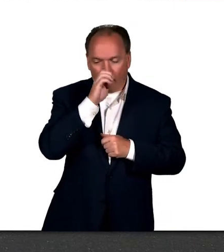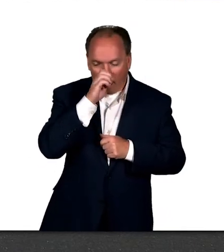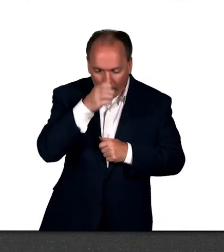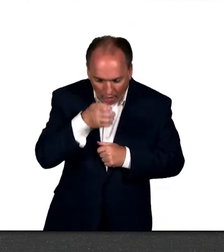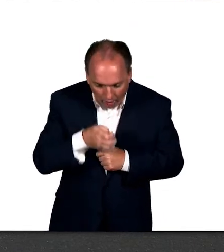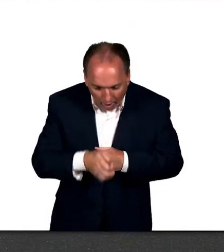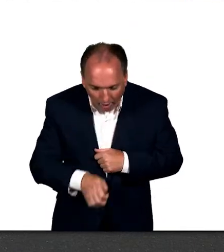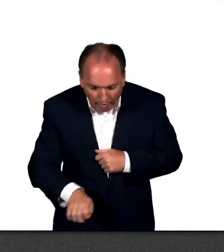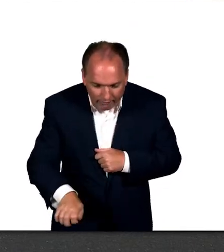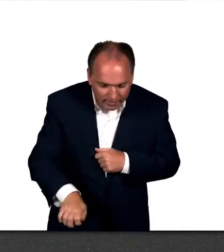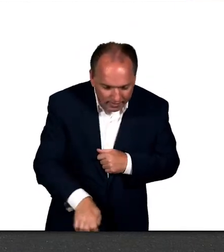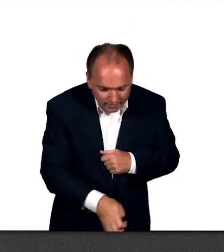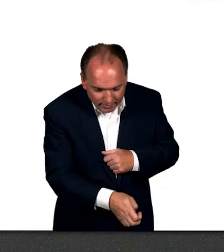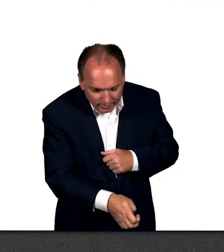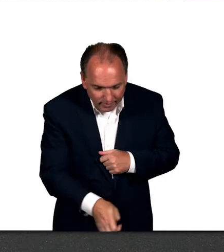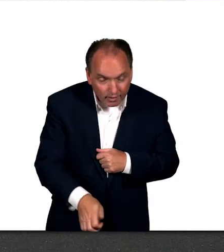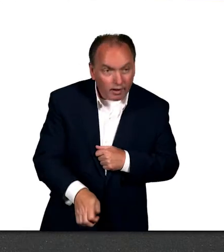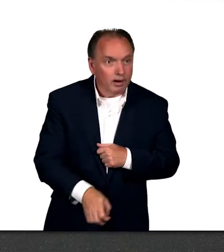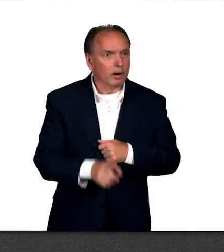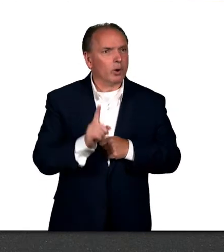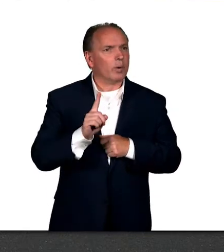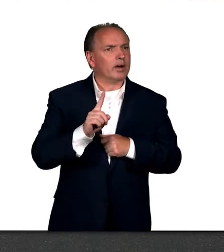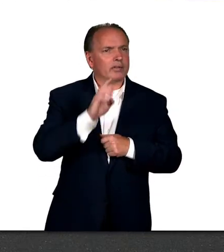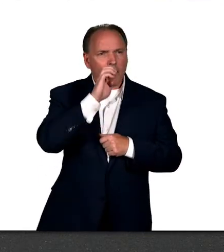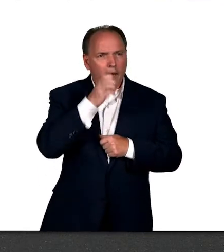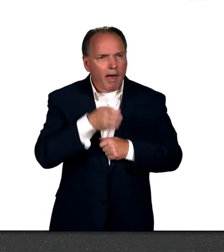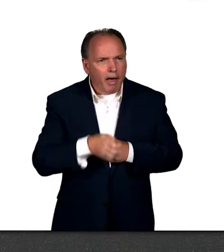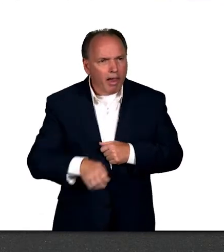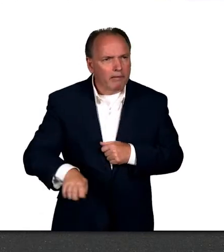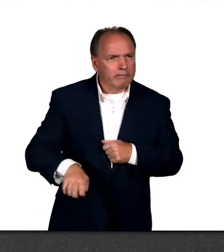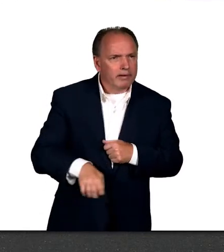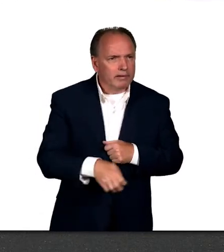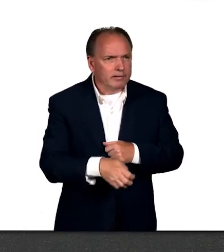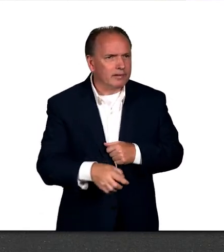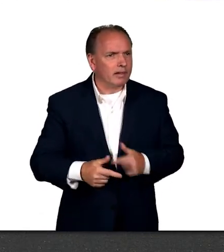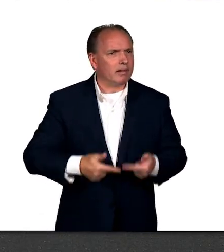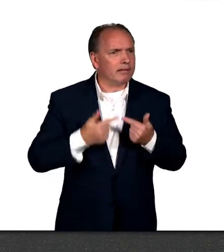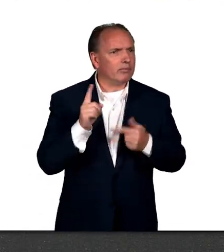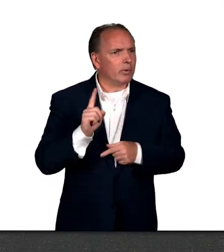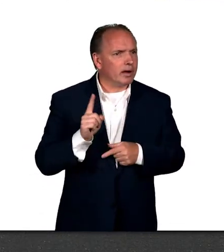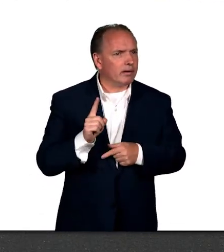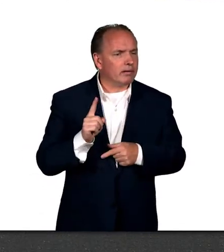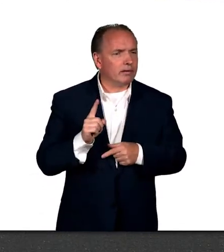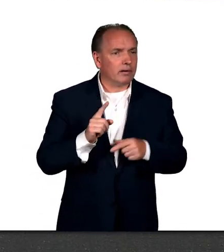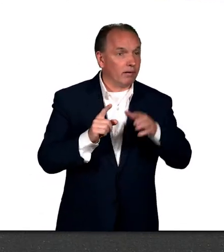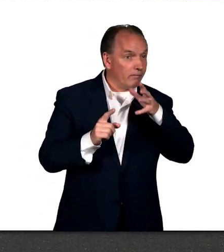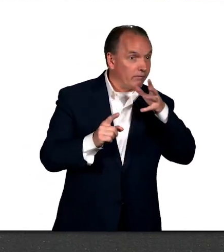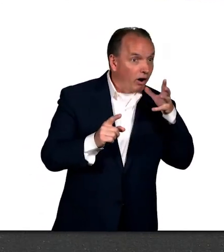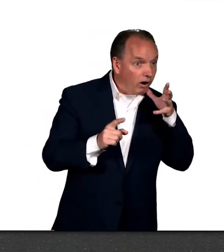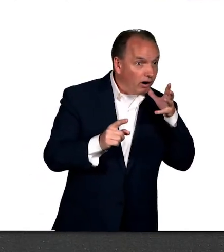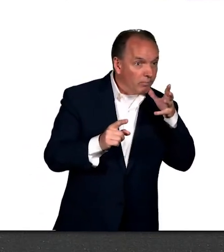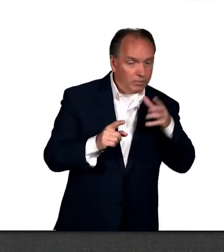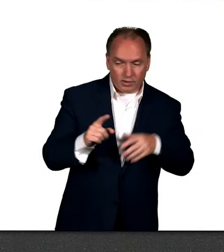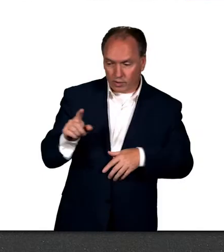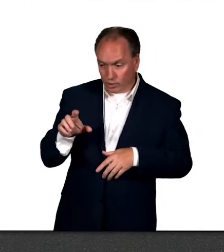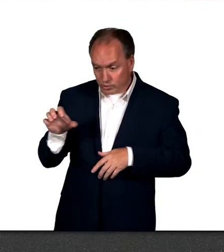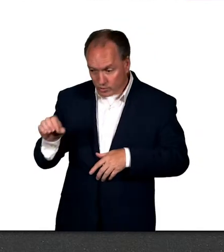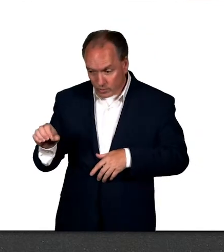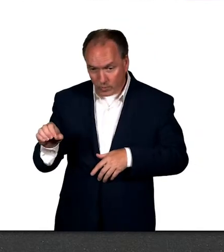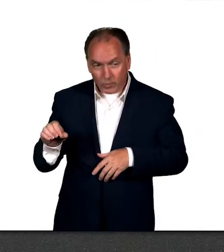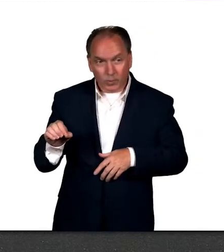Elephant. An elephant. Where does an elephant live? Does the elephant live on the farm